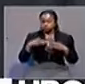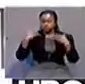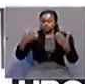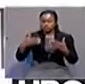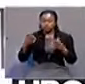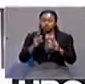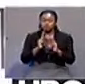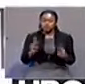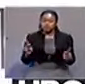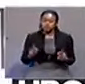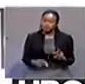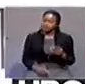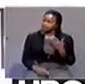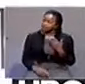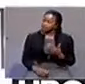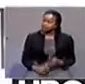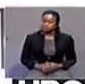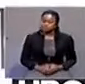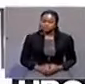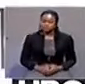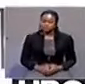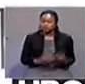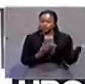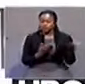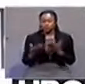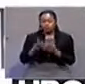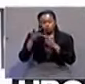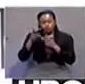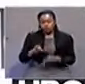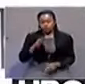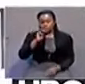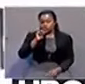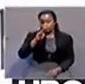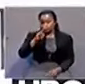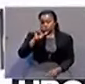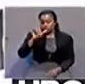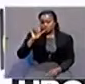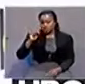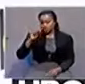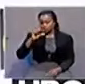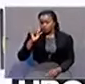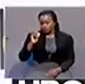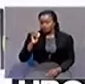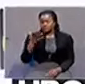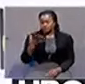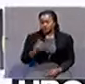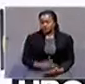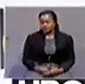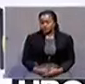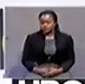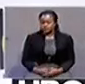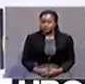Mwingo, then Honorable Anwar, then Honorable Bahati. I've seen you.